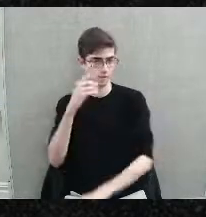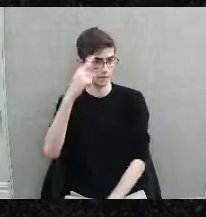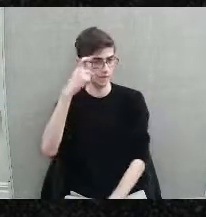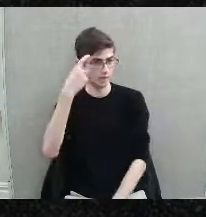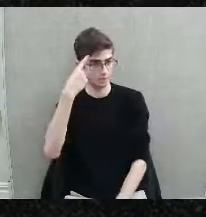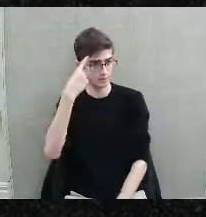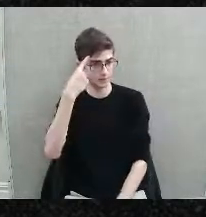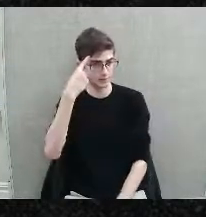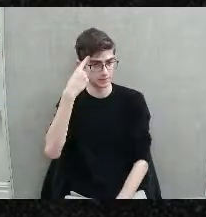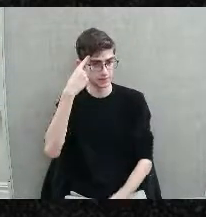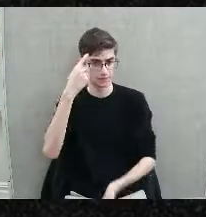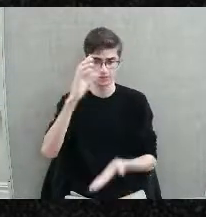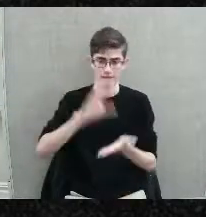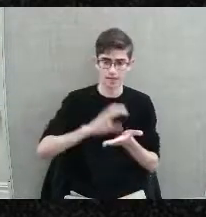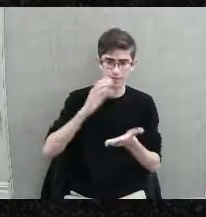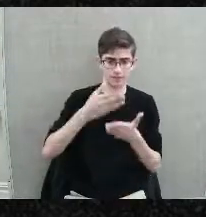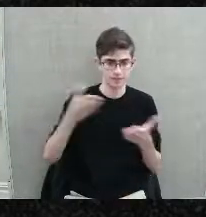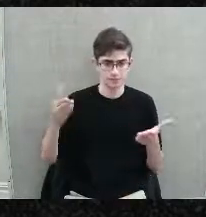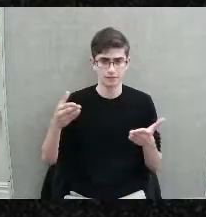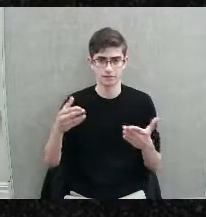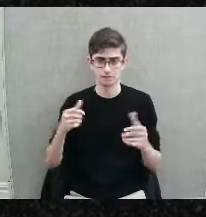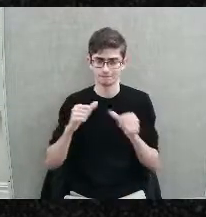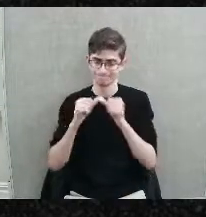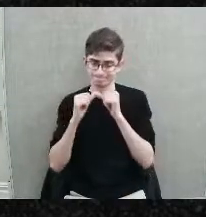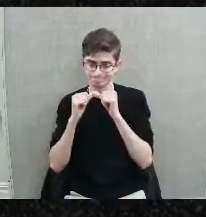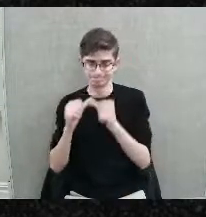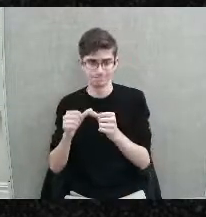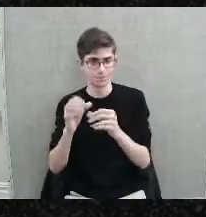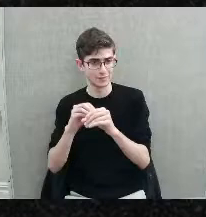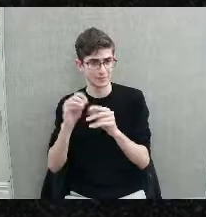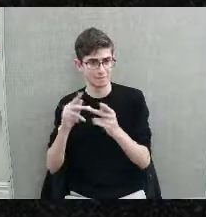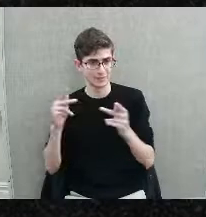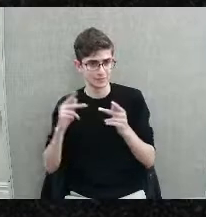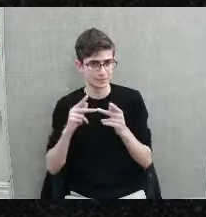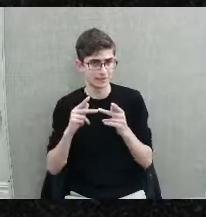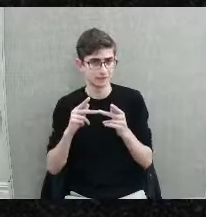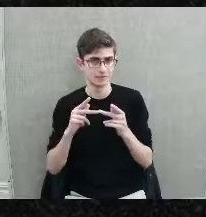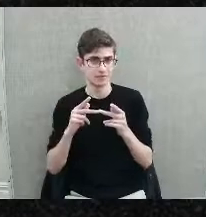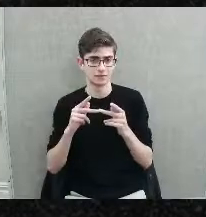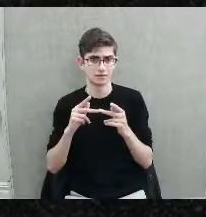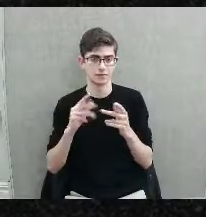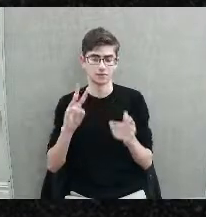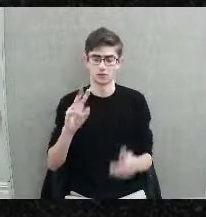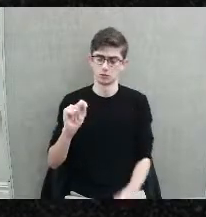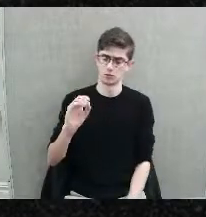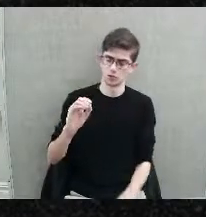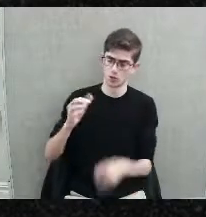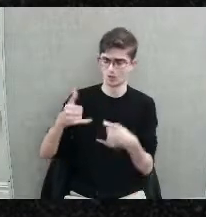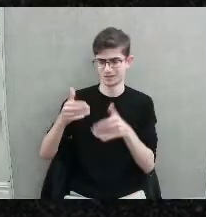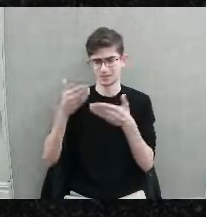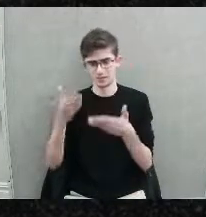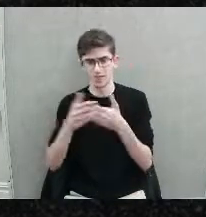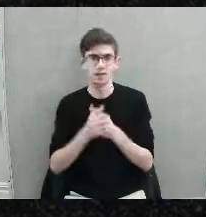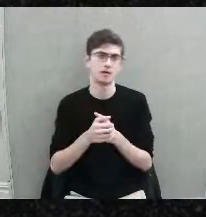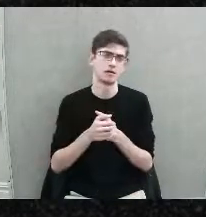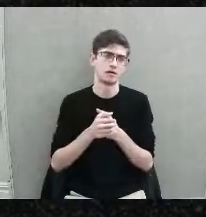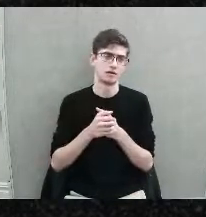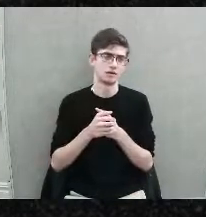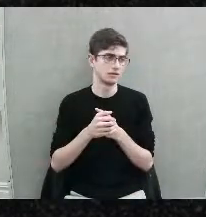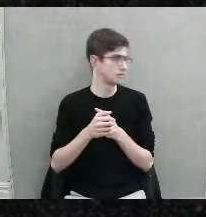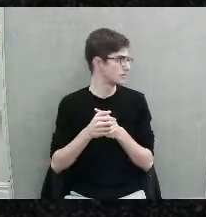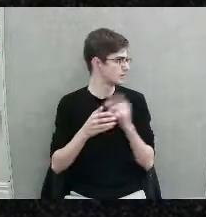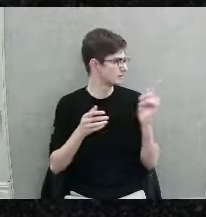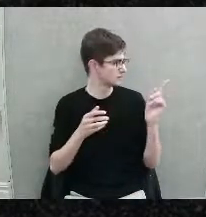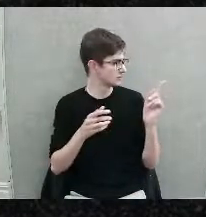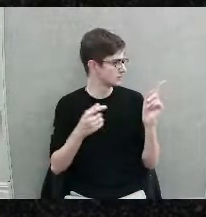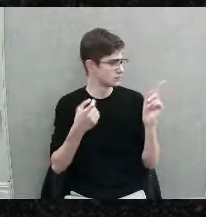within the capitalist class are sort of remaining in place. So the WTO is still in place, even what you're talking